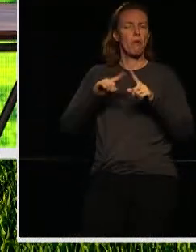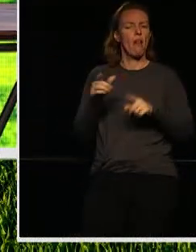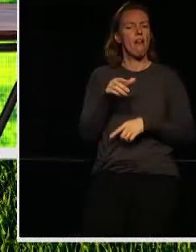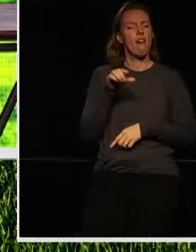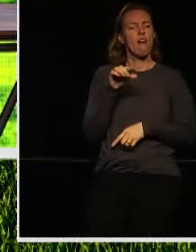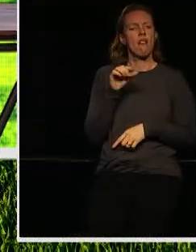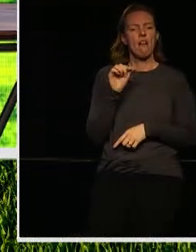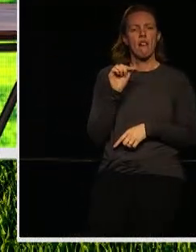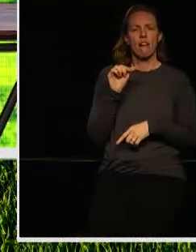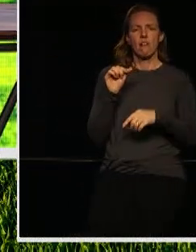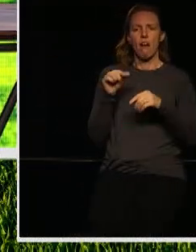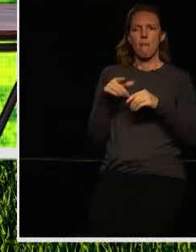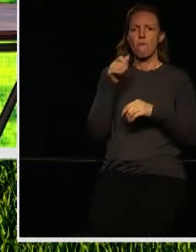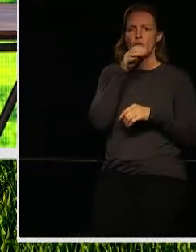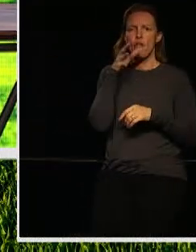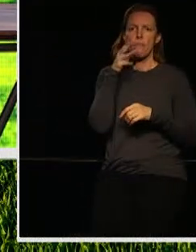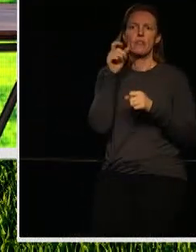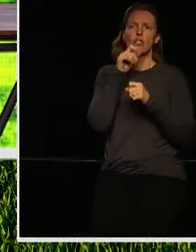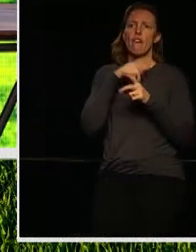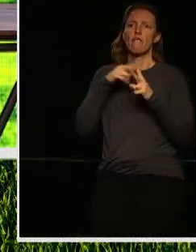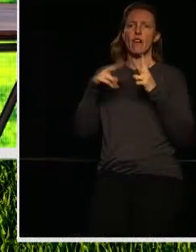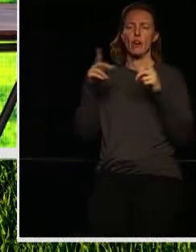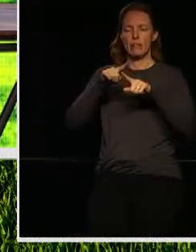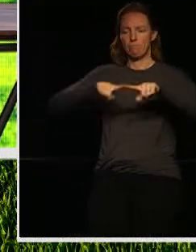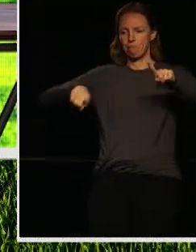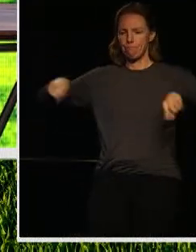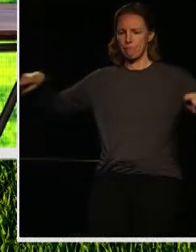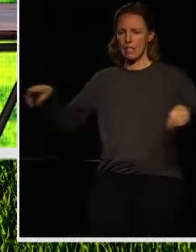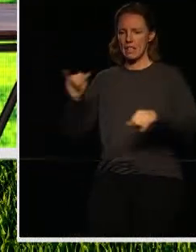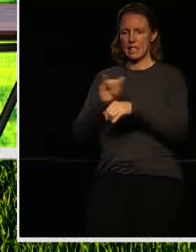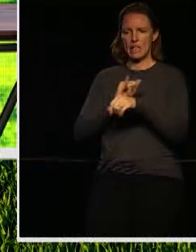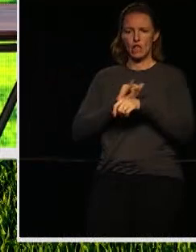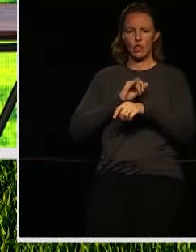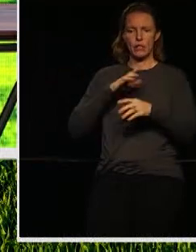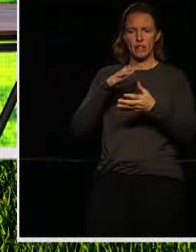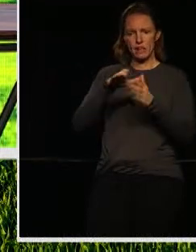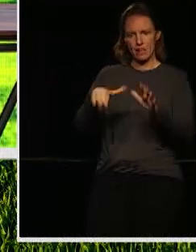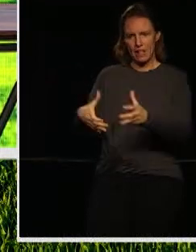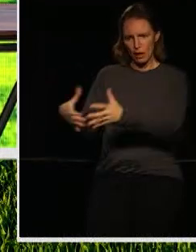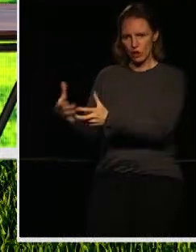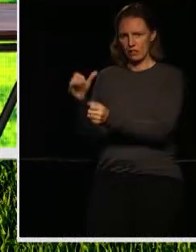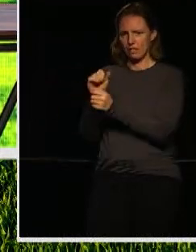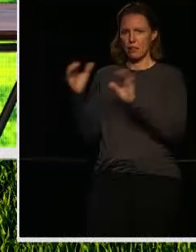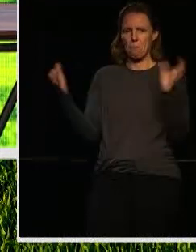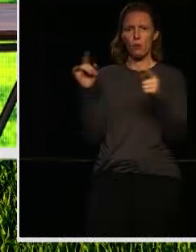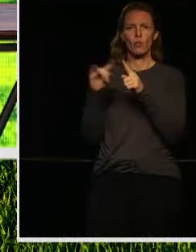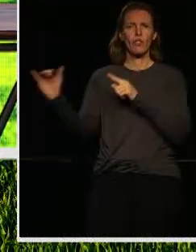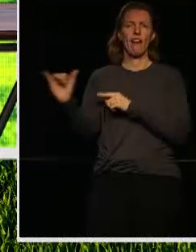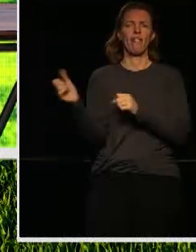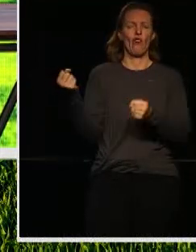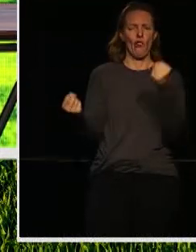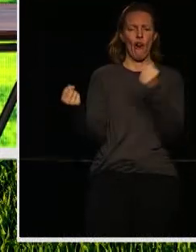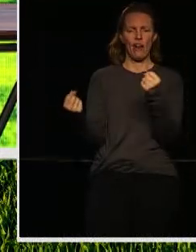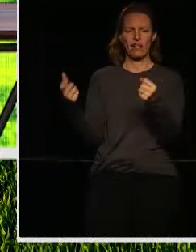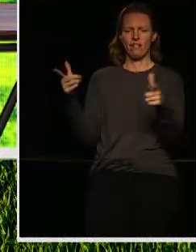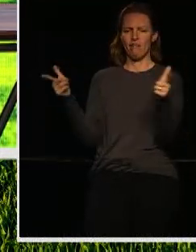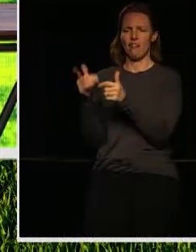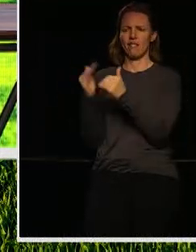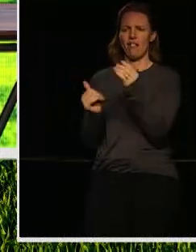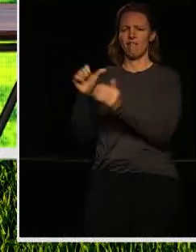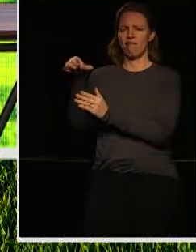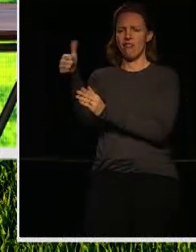very dispersed as an industry sector compared to, like, say, if we look at like automobiles, there's probably less than